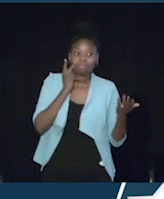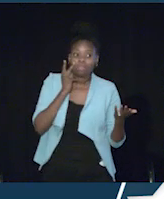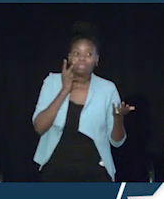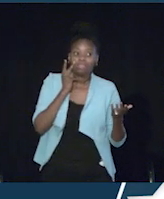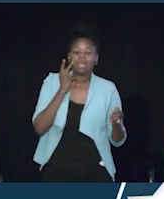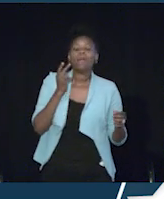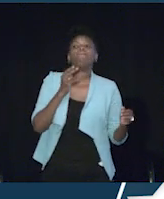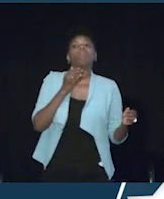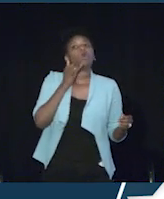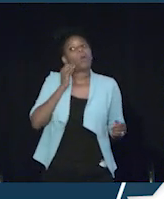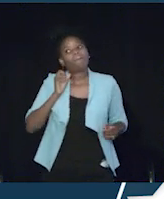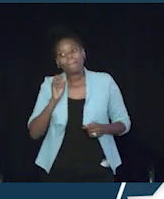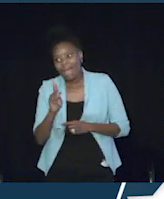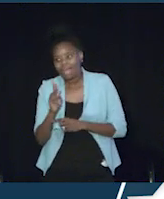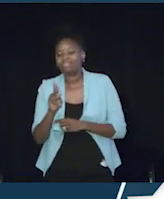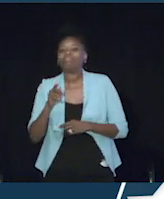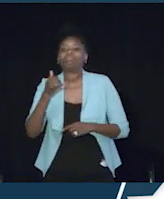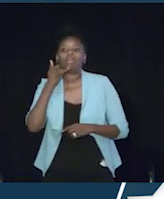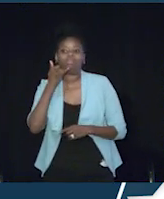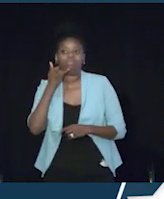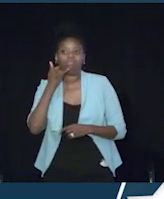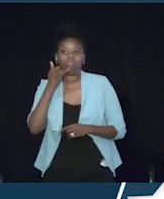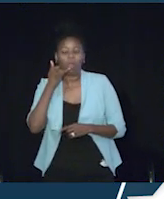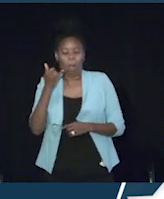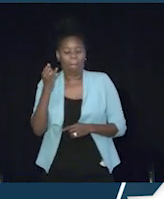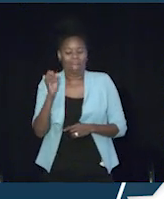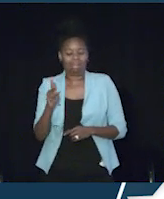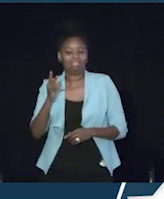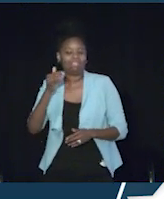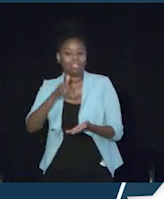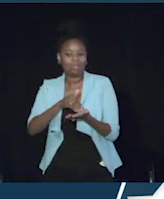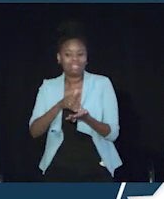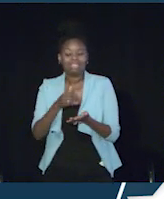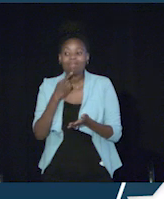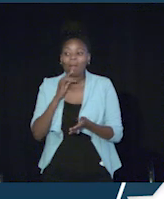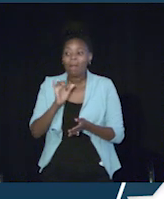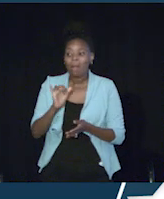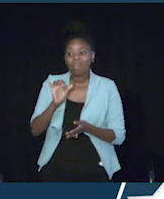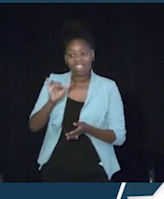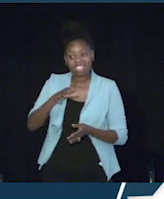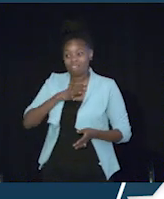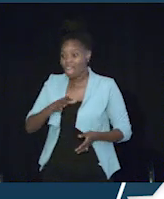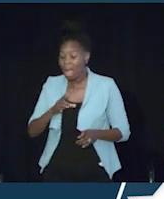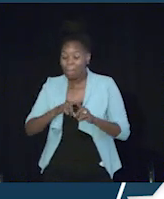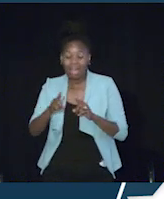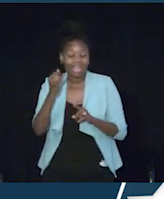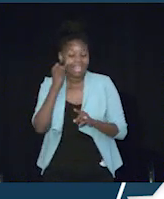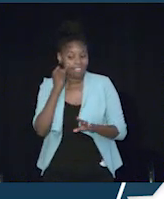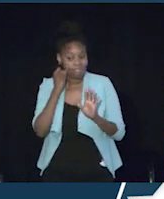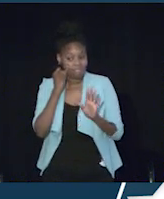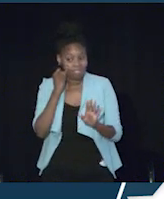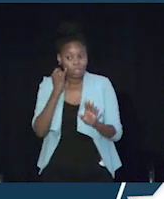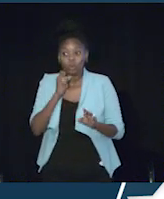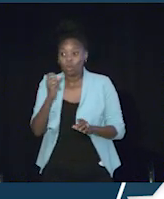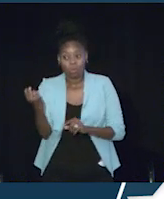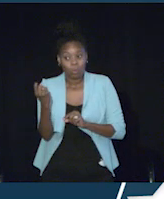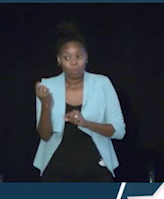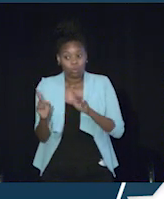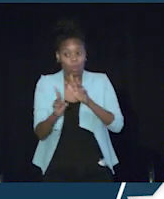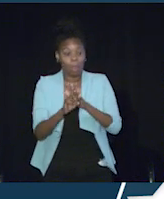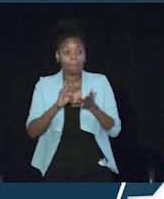back. And the doctor, she said, "Well, the doctor said, that's fine, but listen, if you do not come in, you're going to